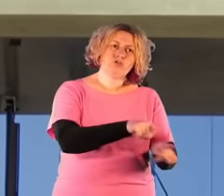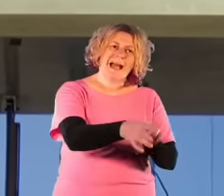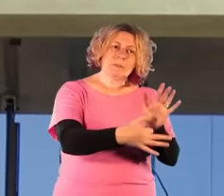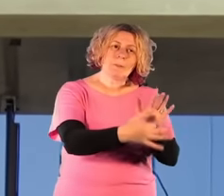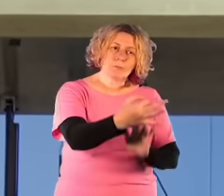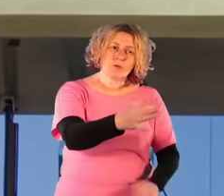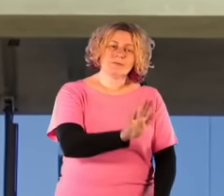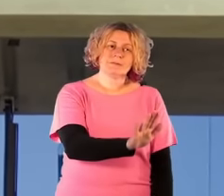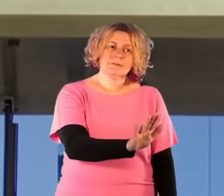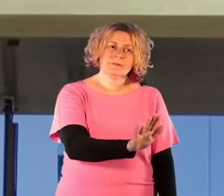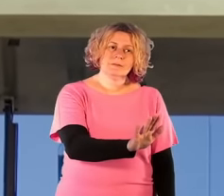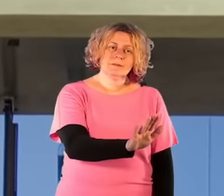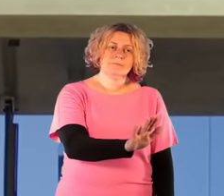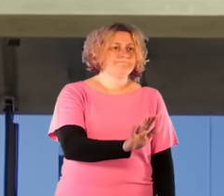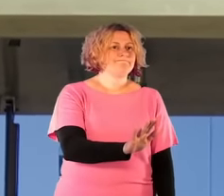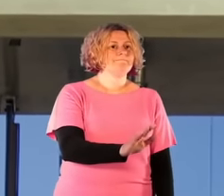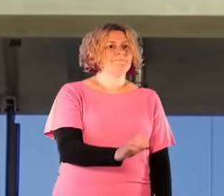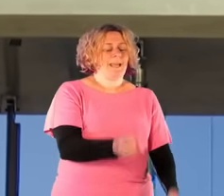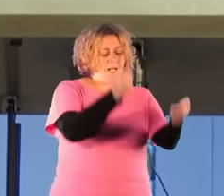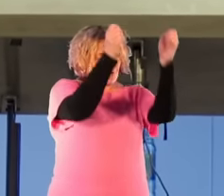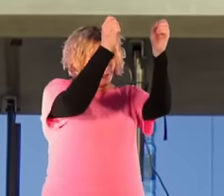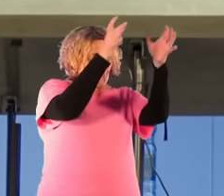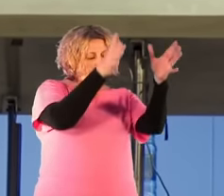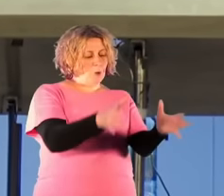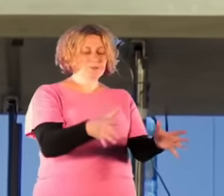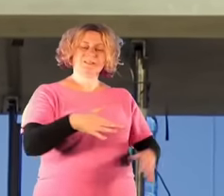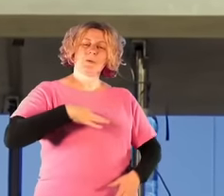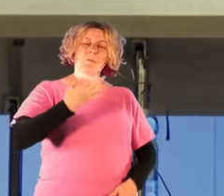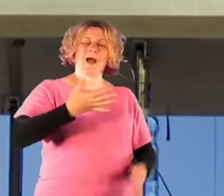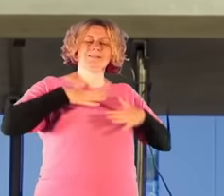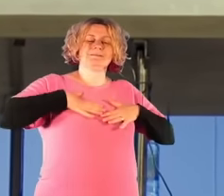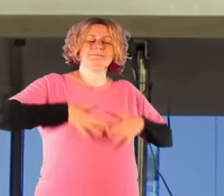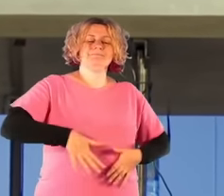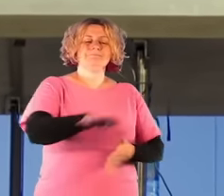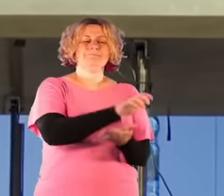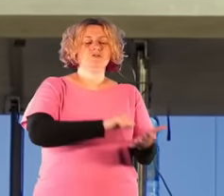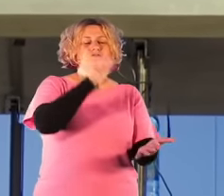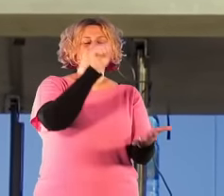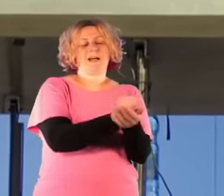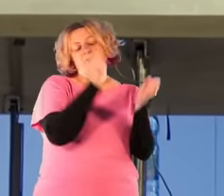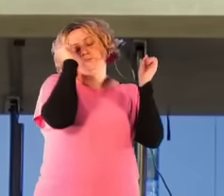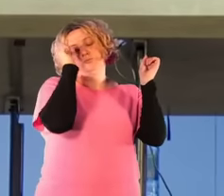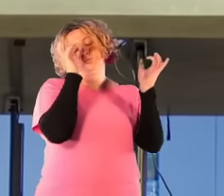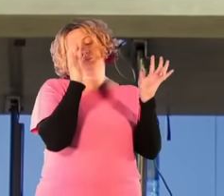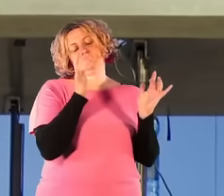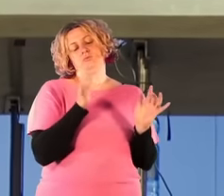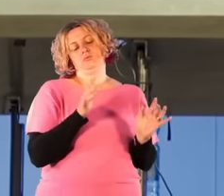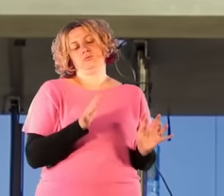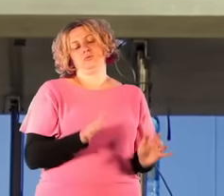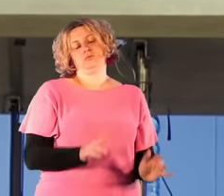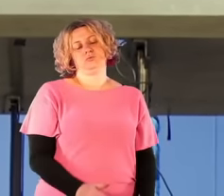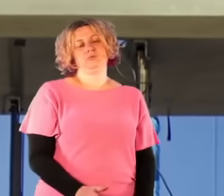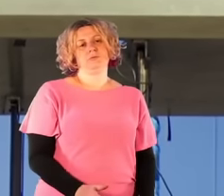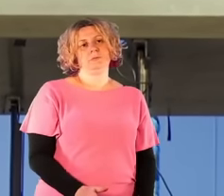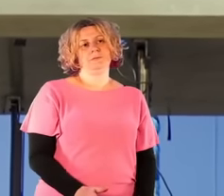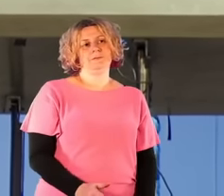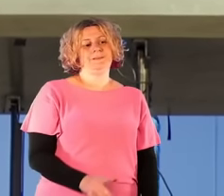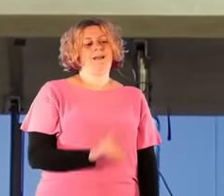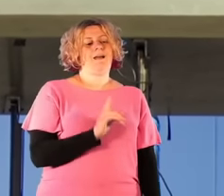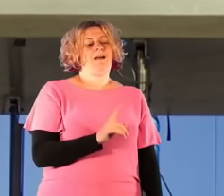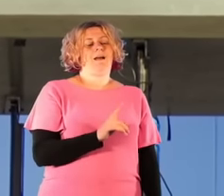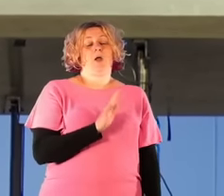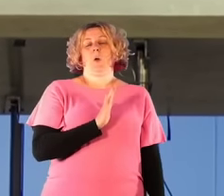us in the white robes of righteousness. He sees the righteousness of Christ upon us, and he's